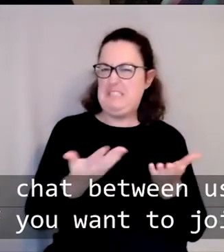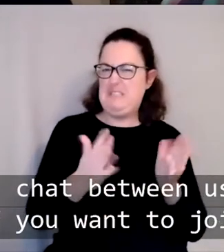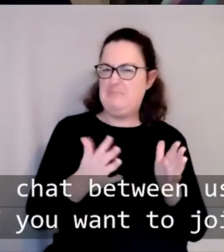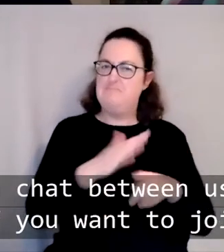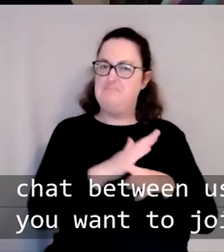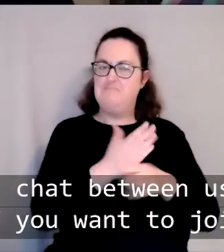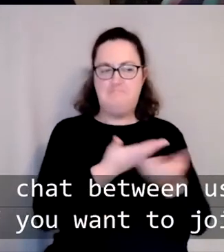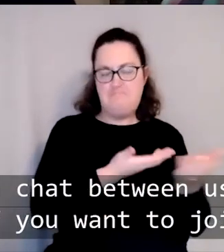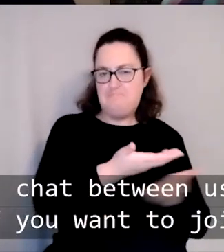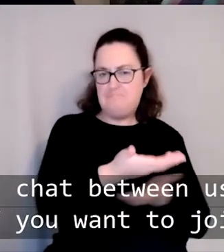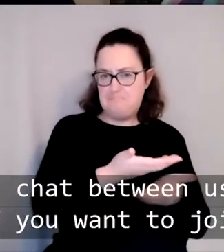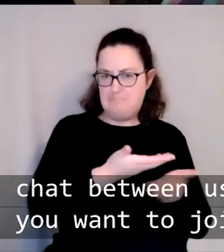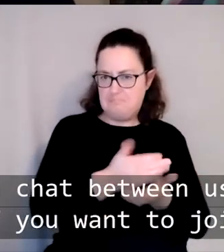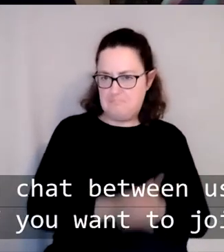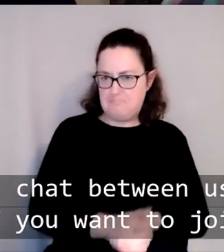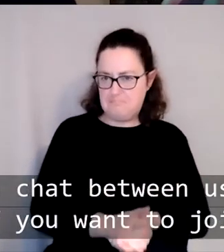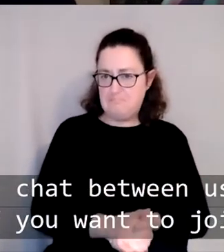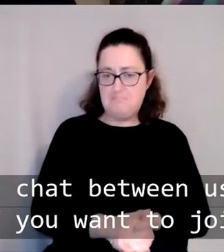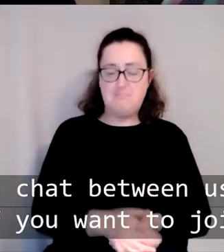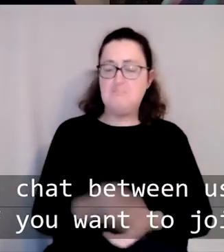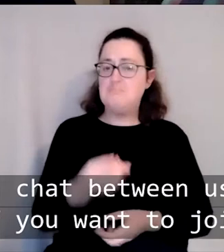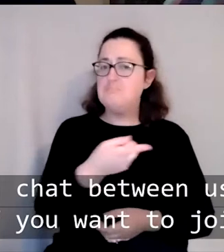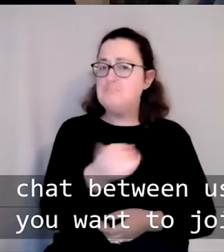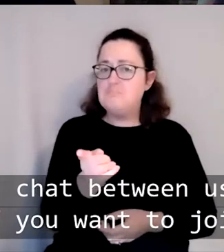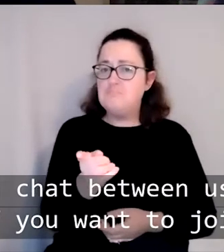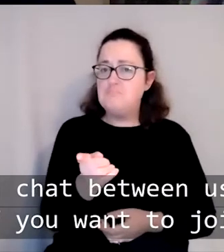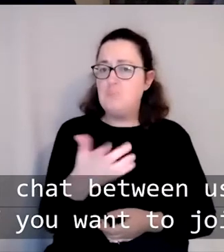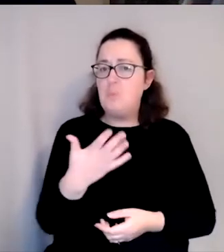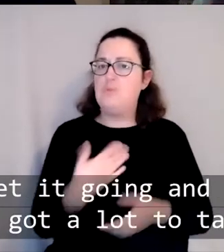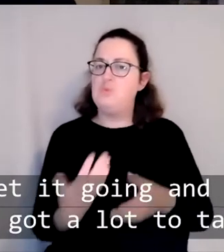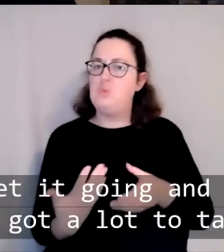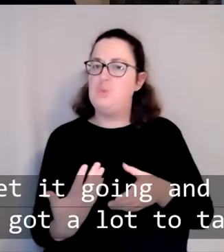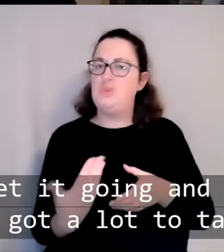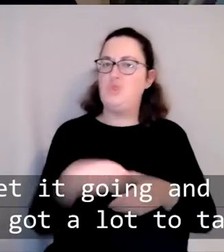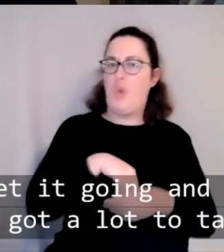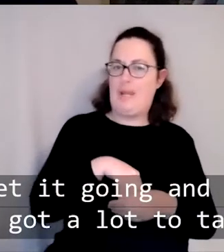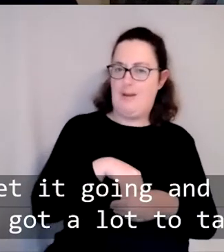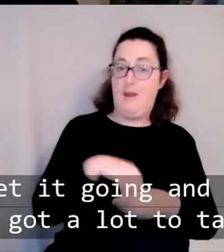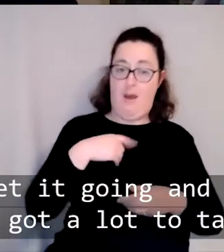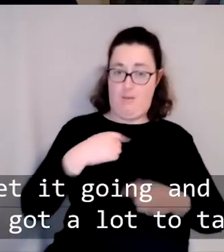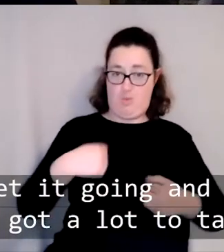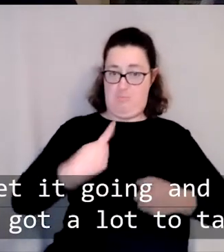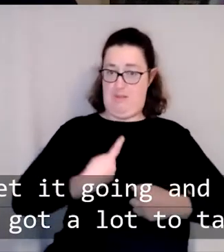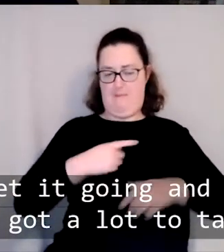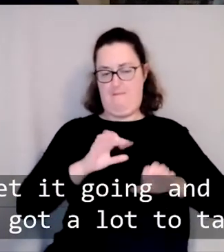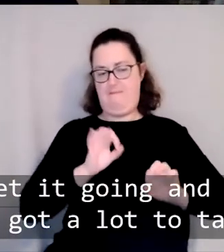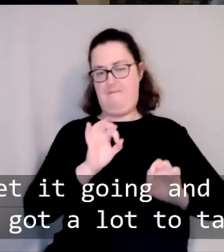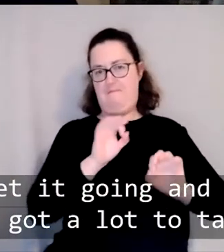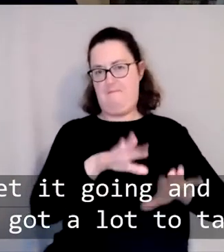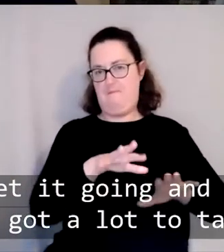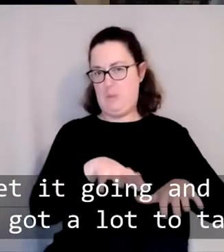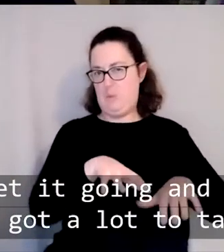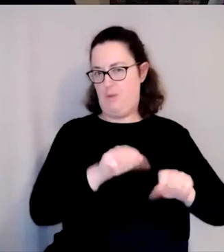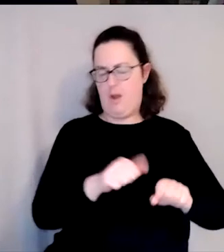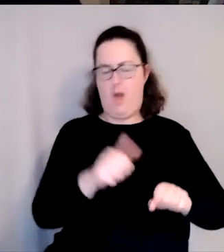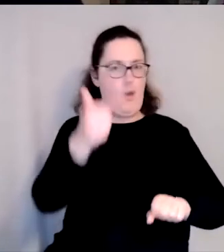us. And if you want to join in, I'll get it going. And I know Vince has got a lot to talk